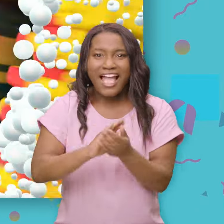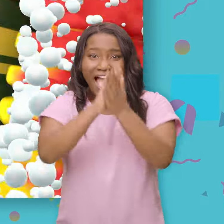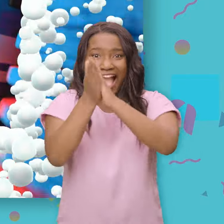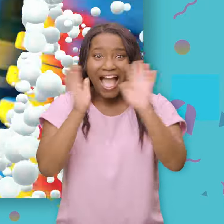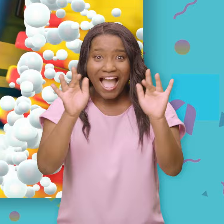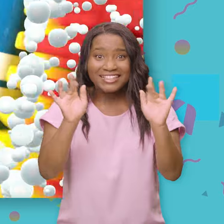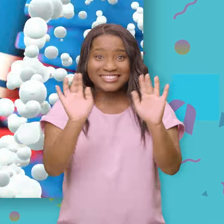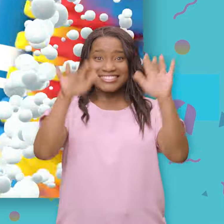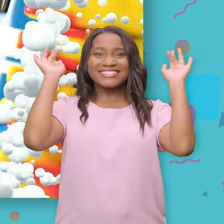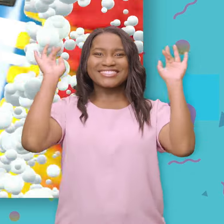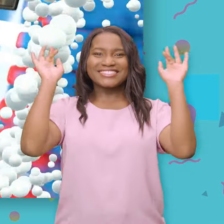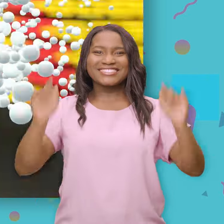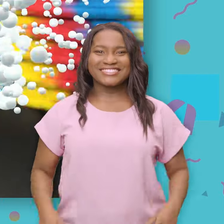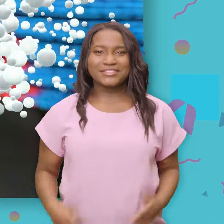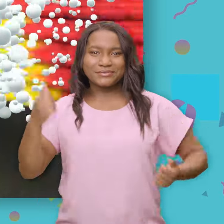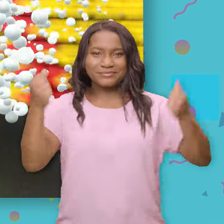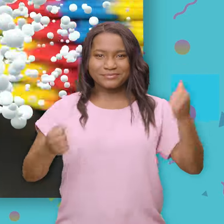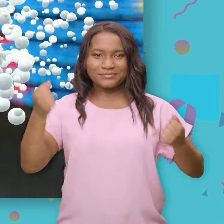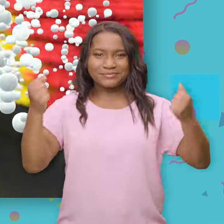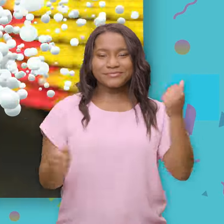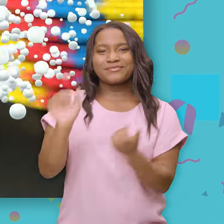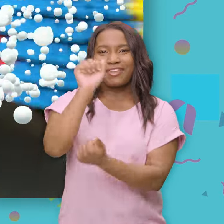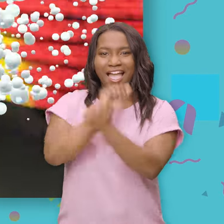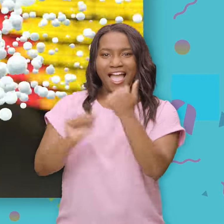up, shine and sheen. At the